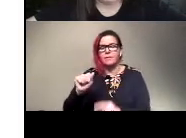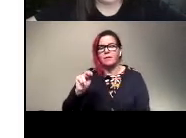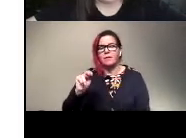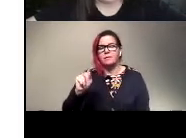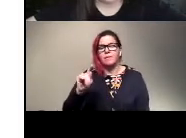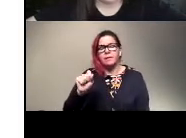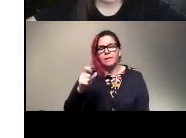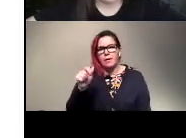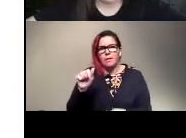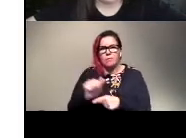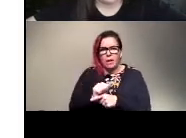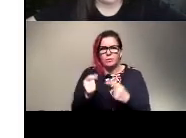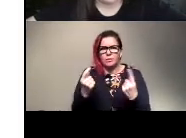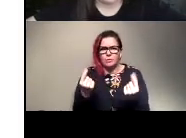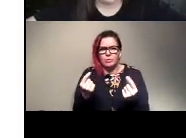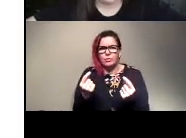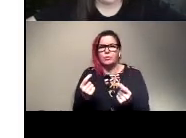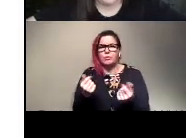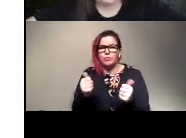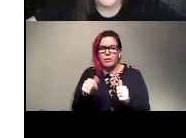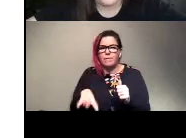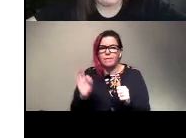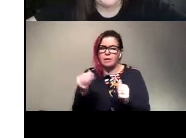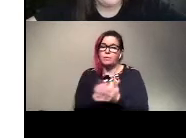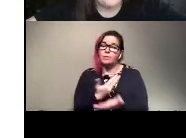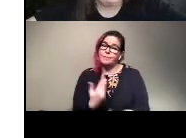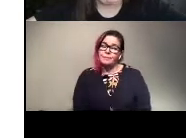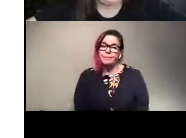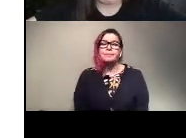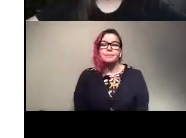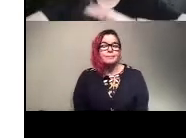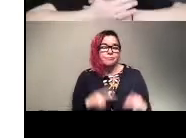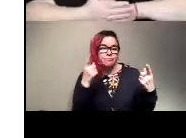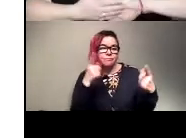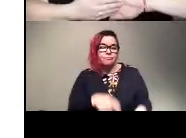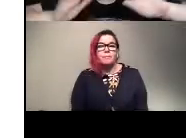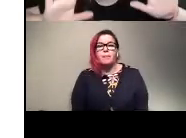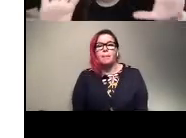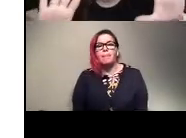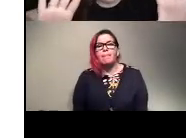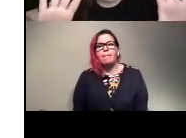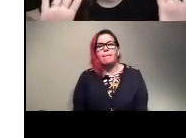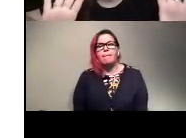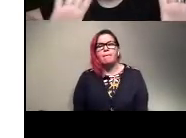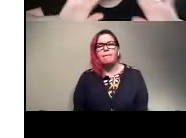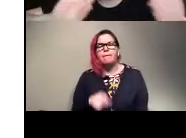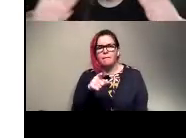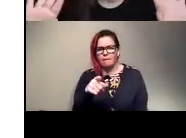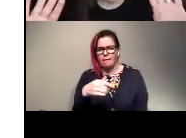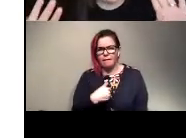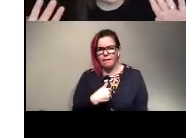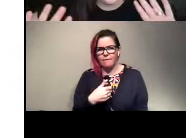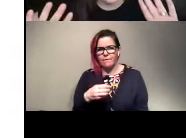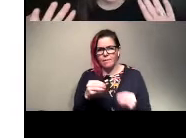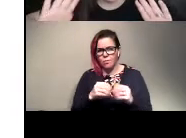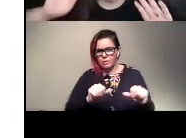what we're doing and also what we're trying to discover. Totally. Okay, so quick question. Do you have any more slides that you'd